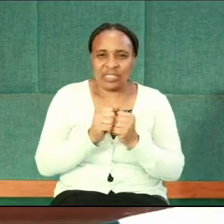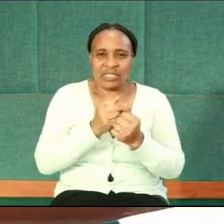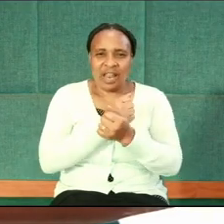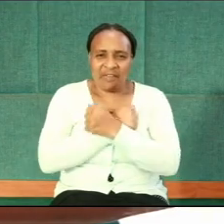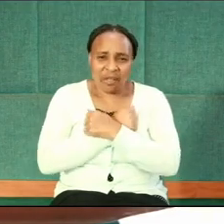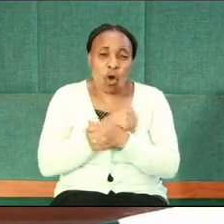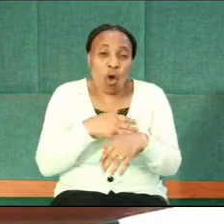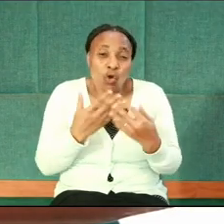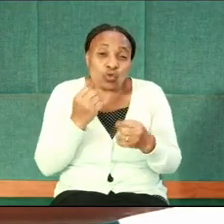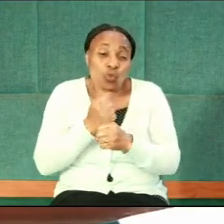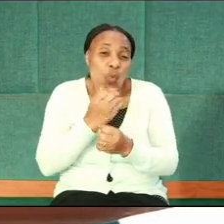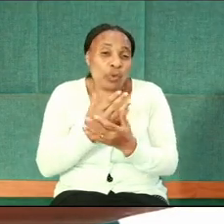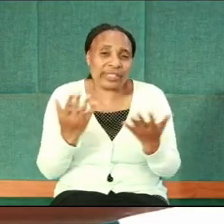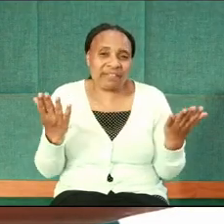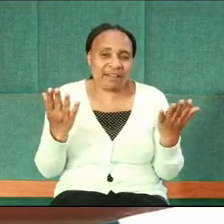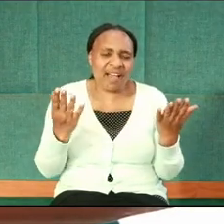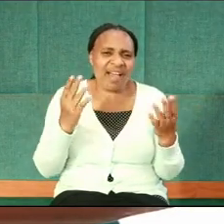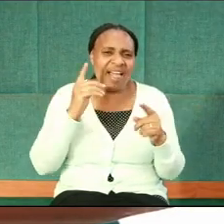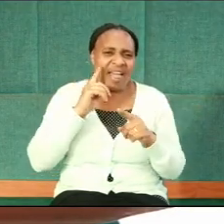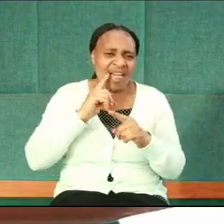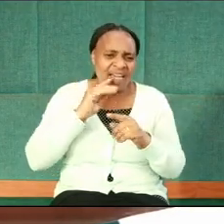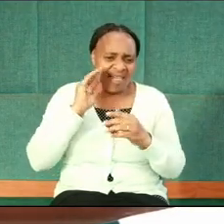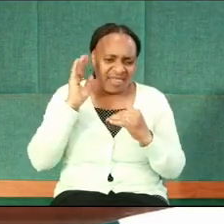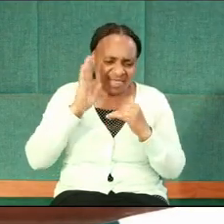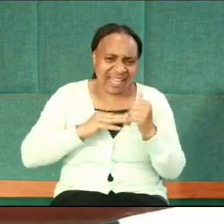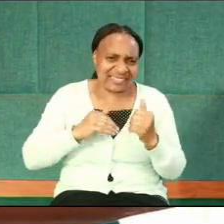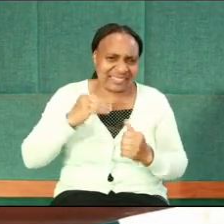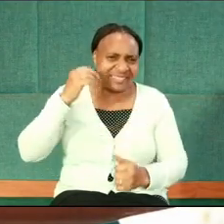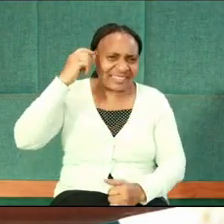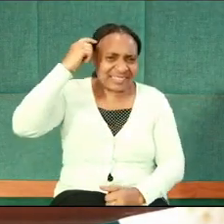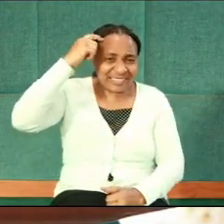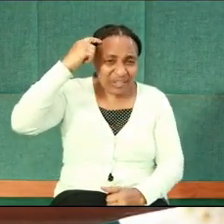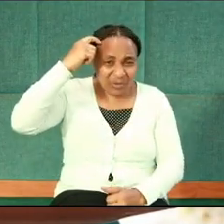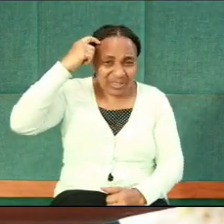do whatever, than actually psychologically torturing or